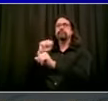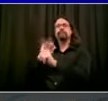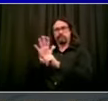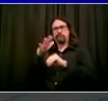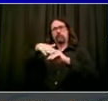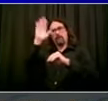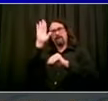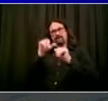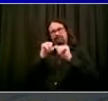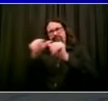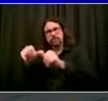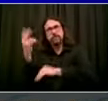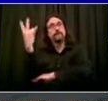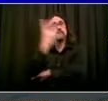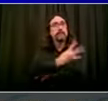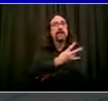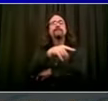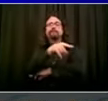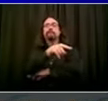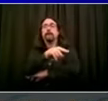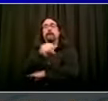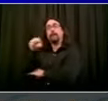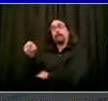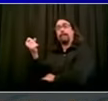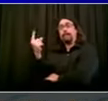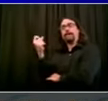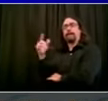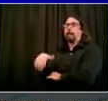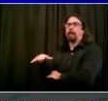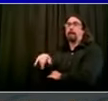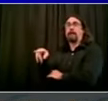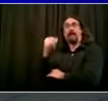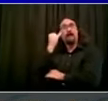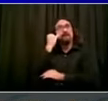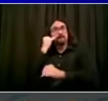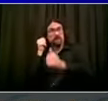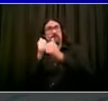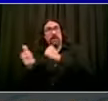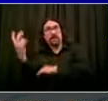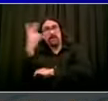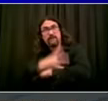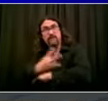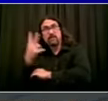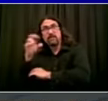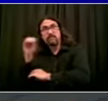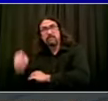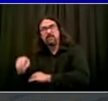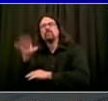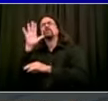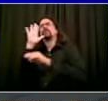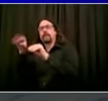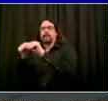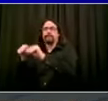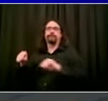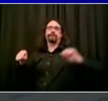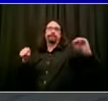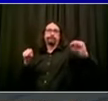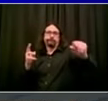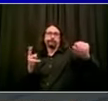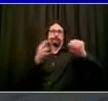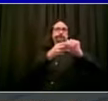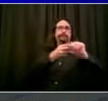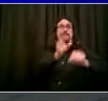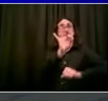about what's happening in your neighborhood. The more people get tested, the better picture we get. Okay, speaking of testing, there's an